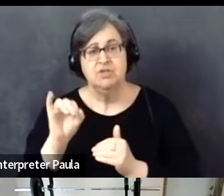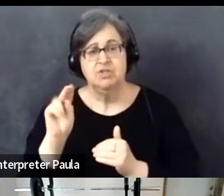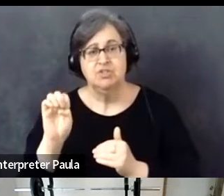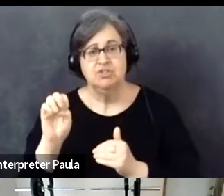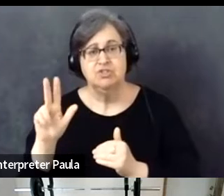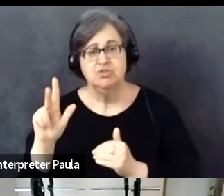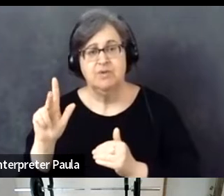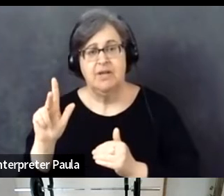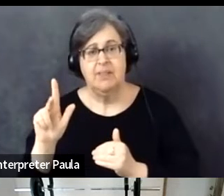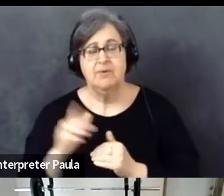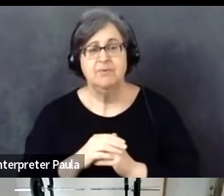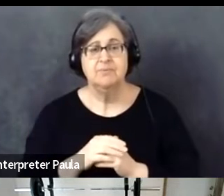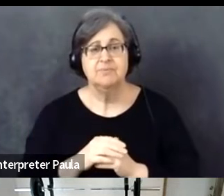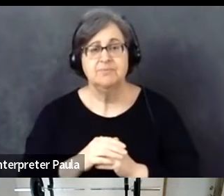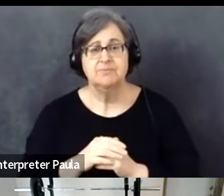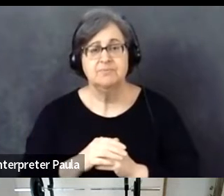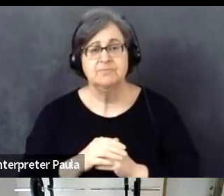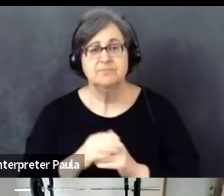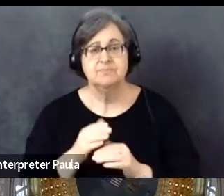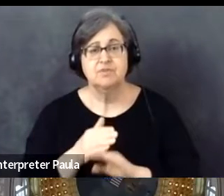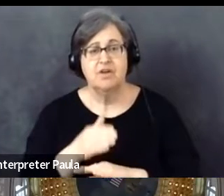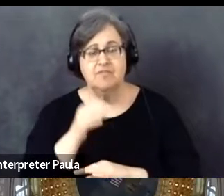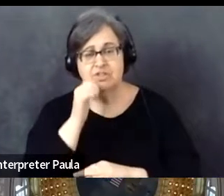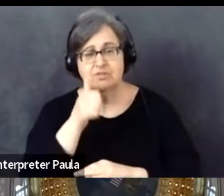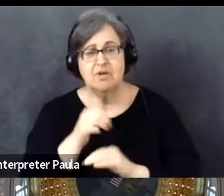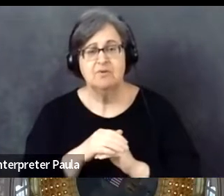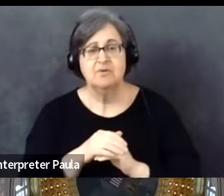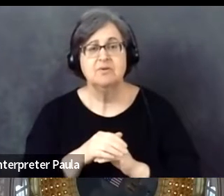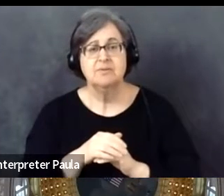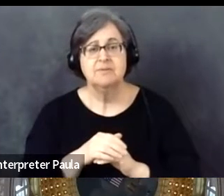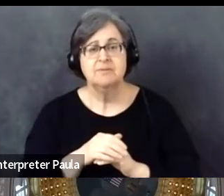23rd, but after tomorrow's. But I'm